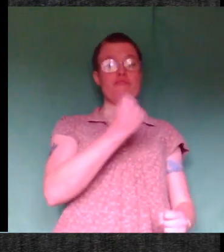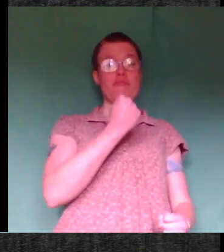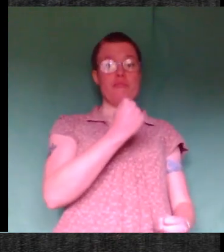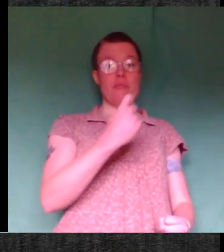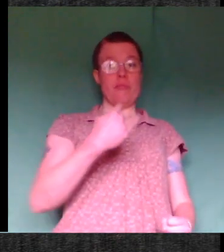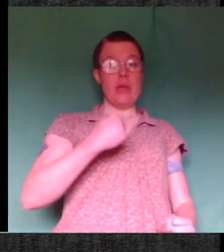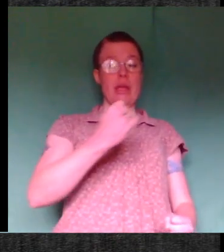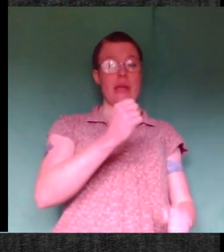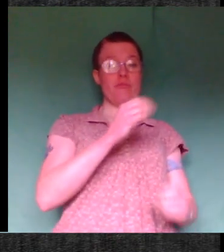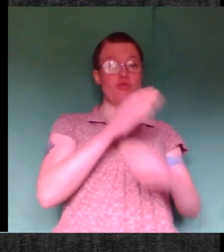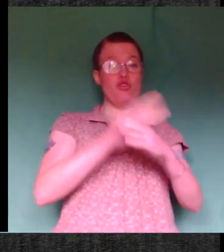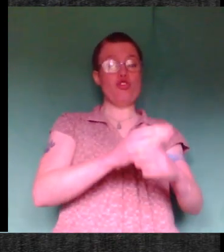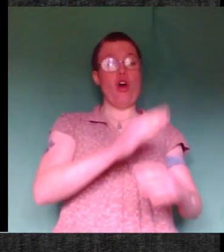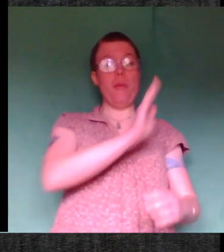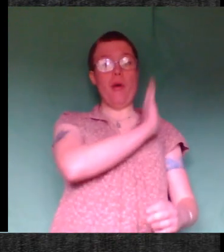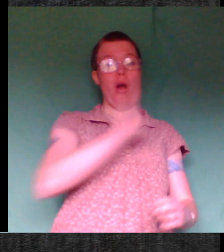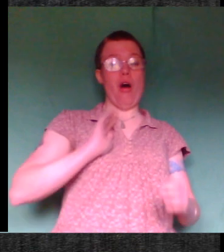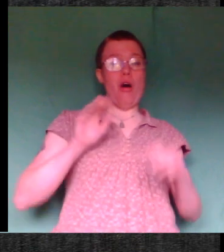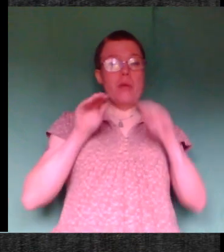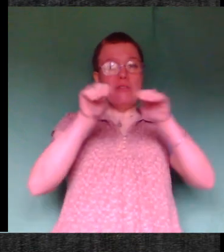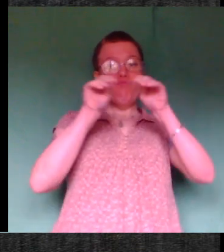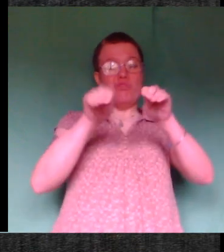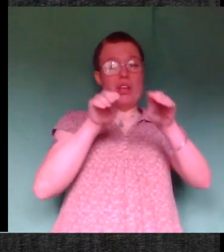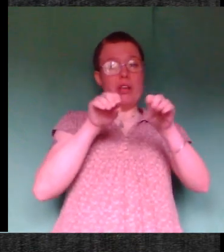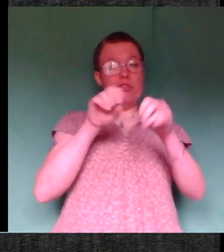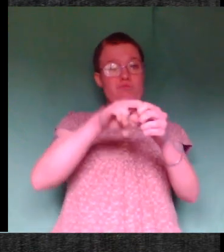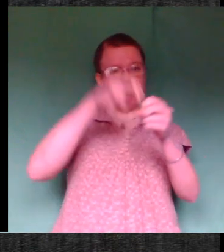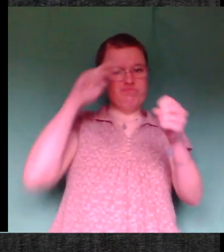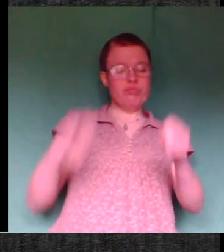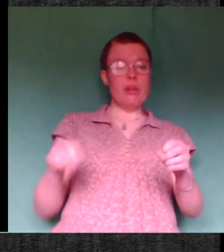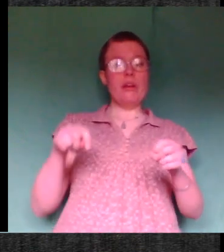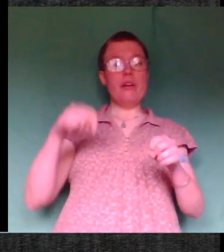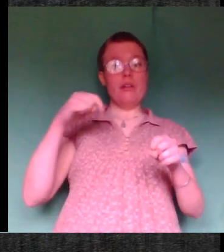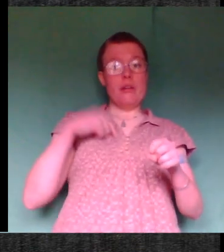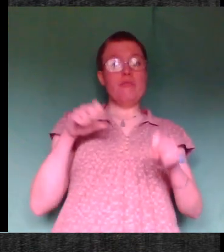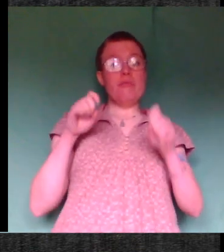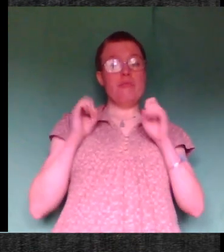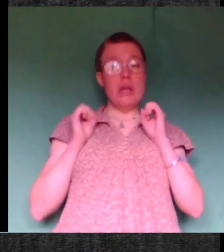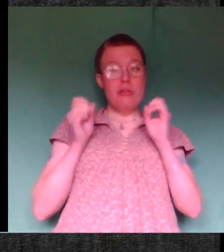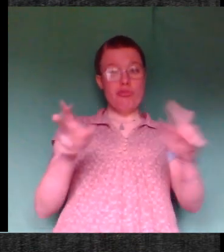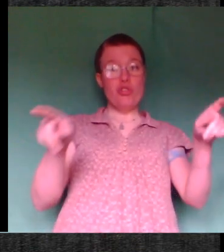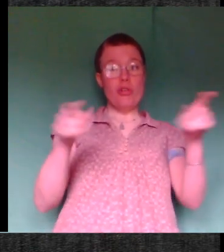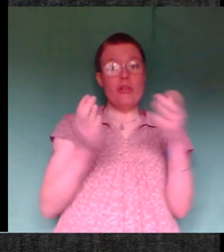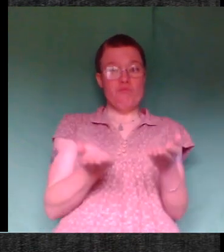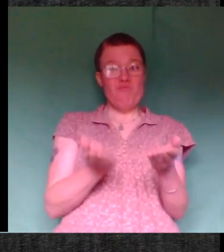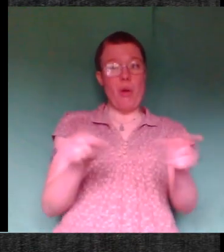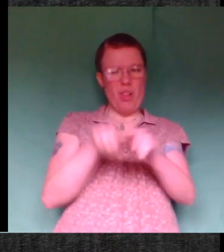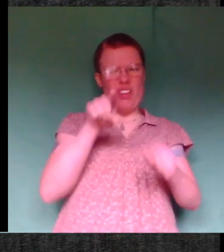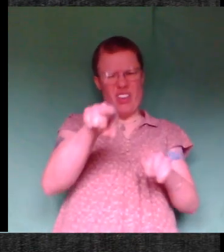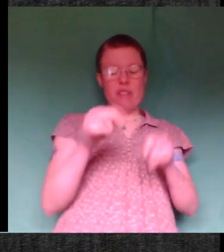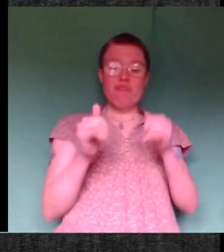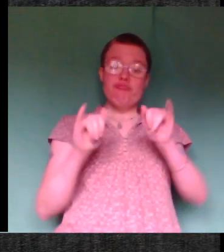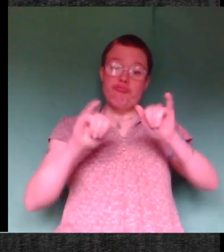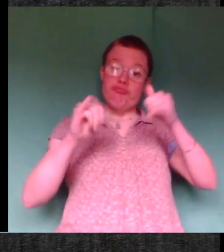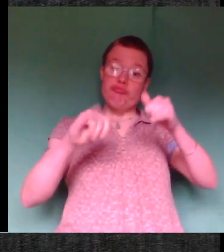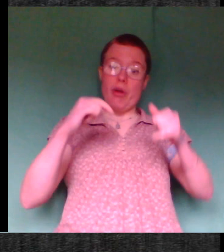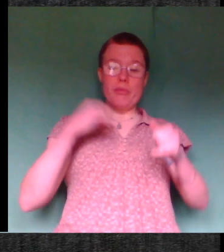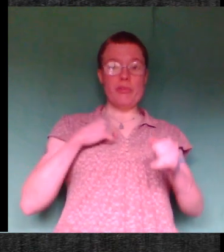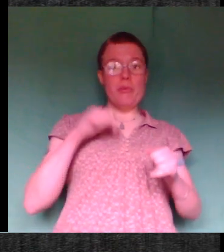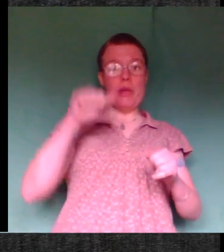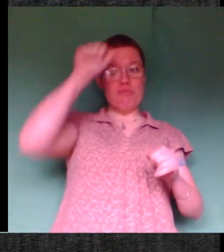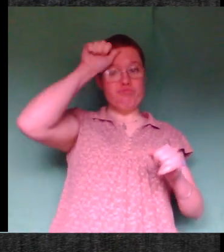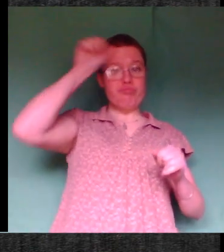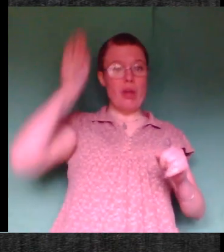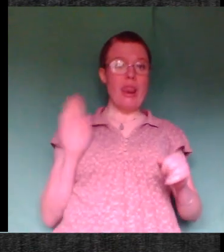moved out here for some peace and quiet. I'm in retirement, just like you. Once in a while, I still help train the